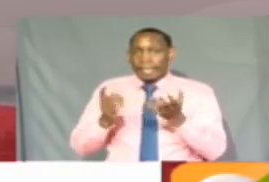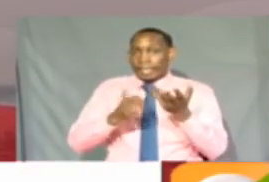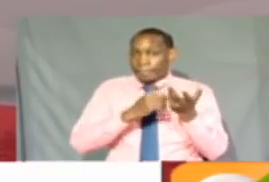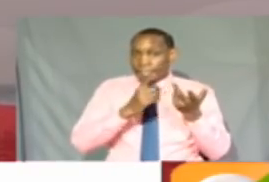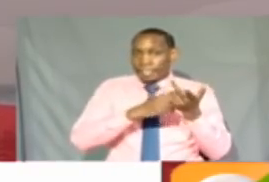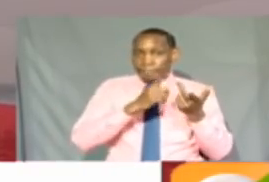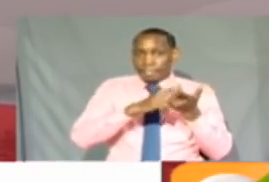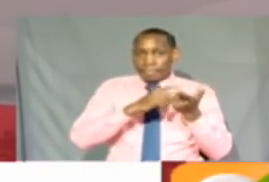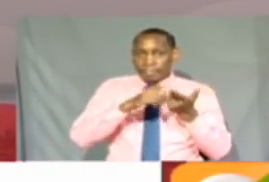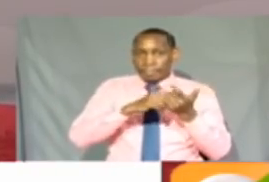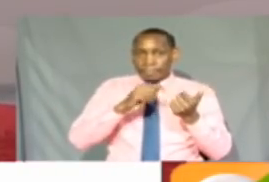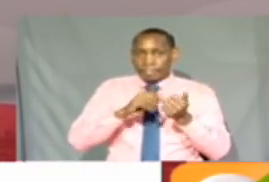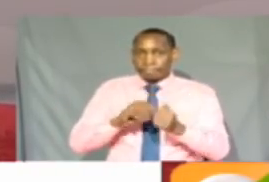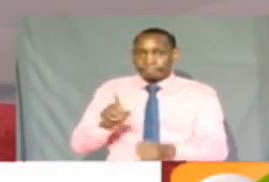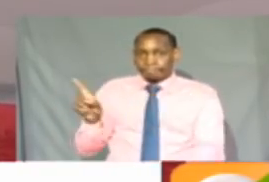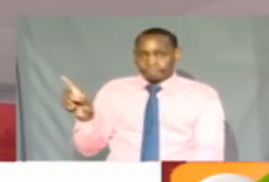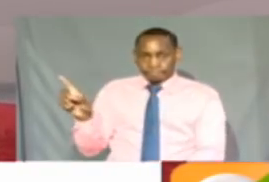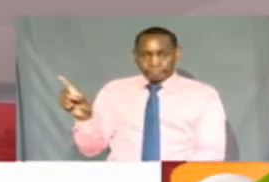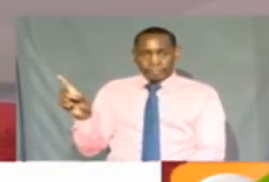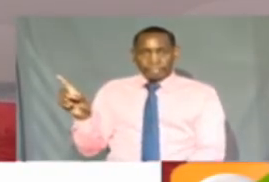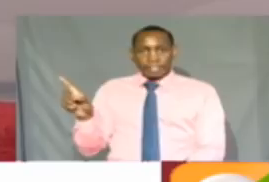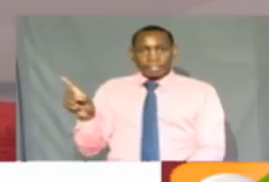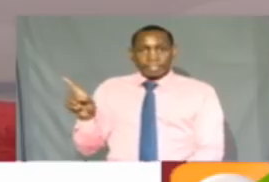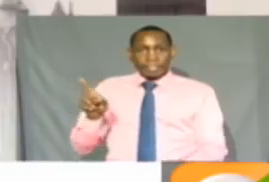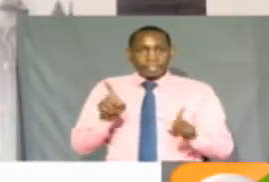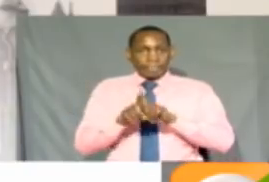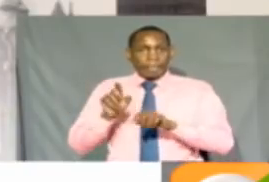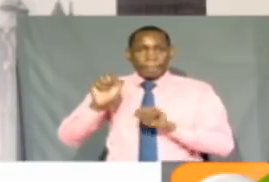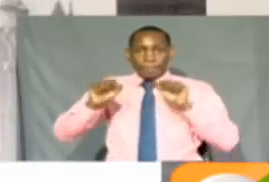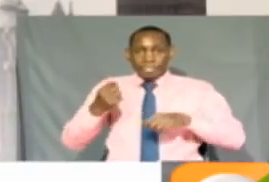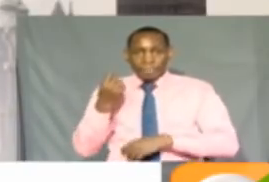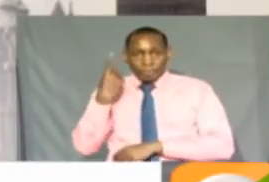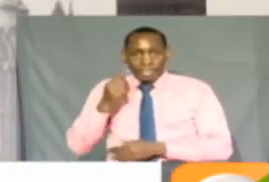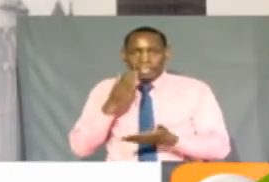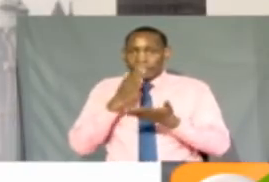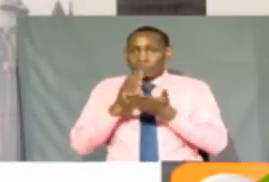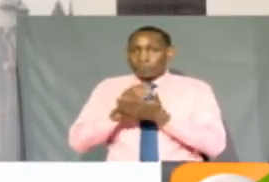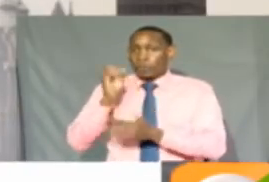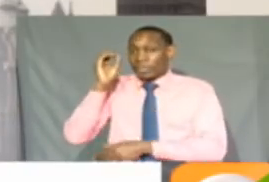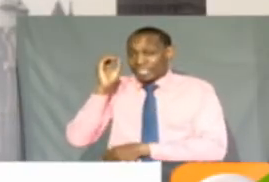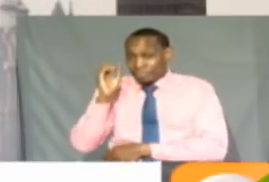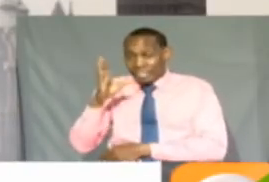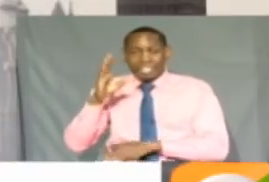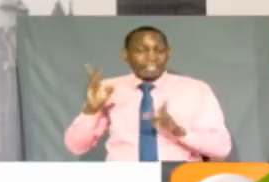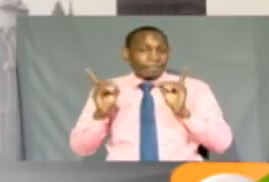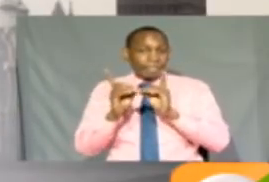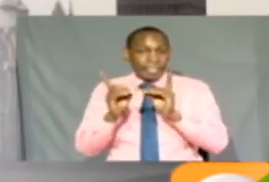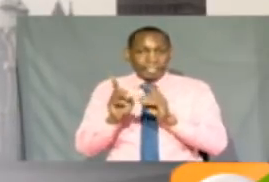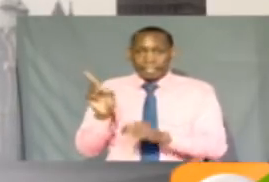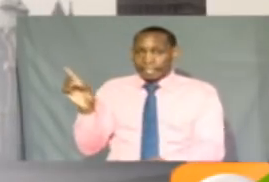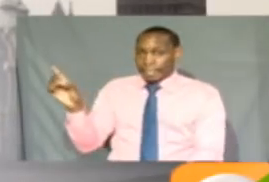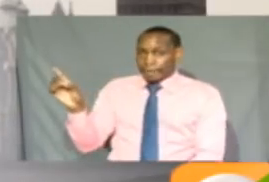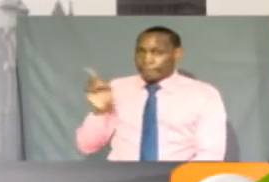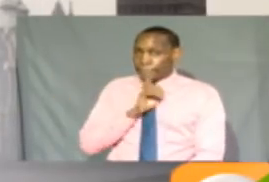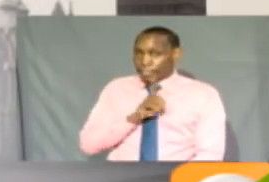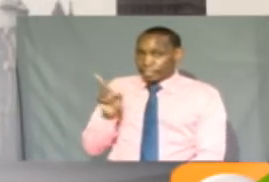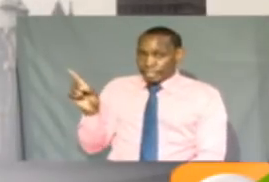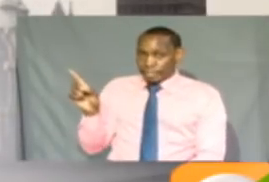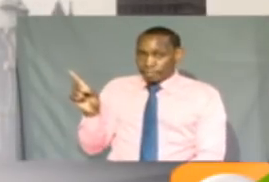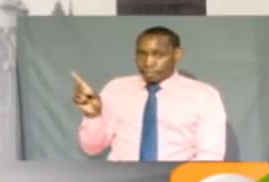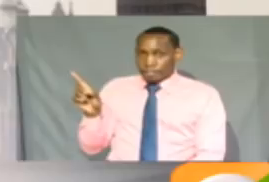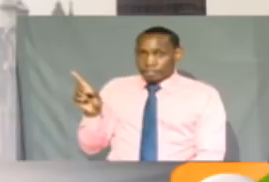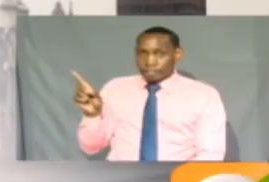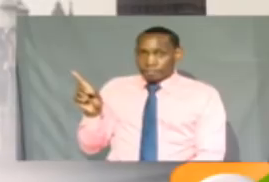numbers right now for you to look at and just to get a sense of just how expensive this affair is. There we go. In Norway,